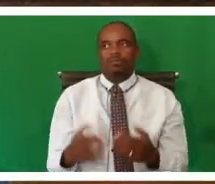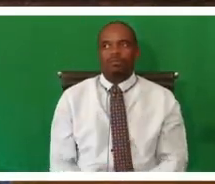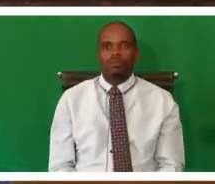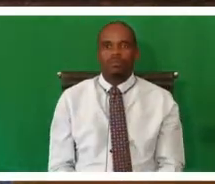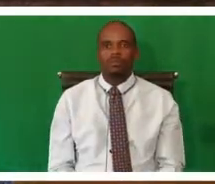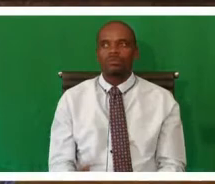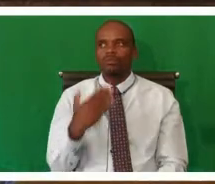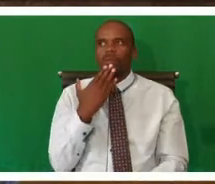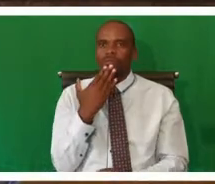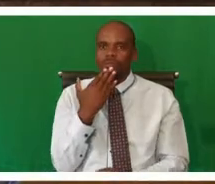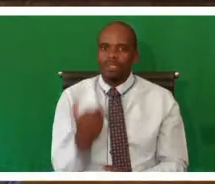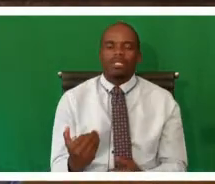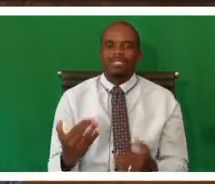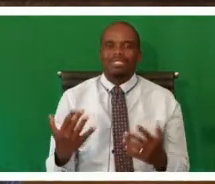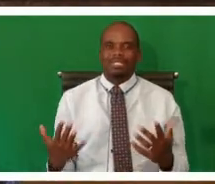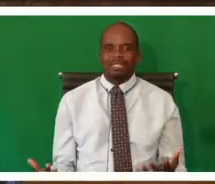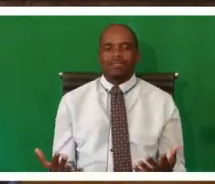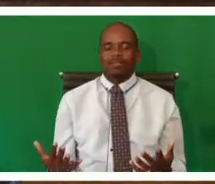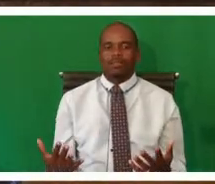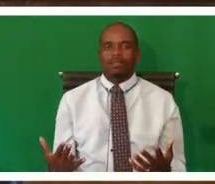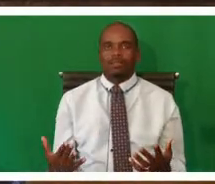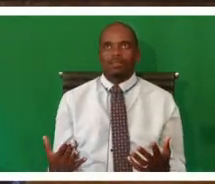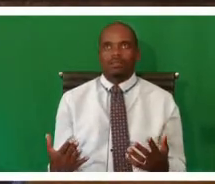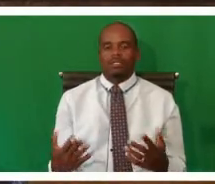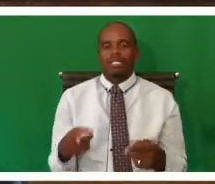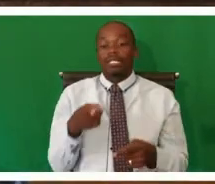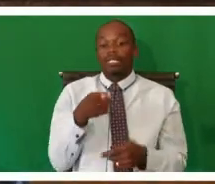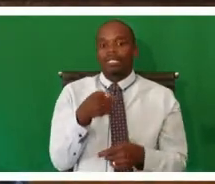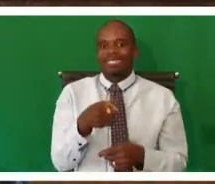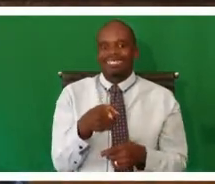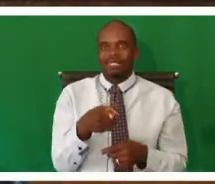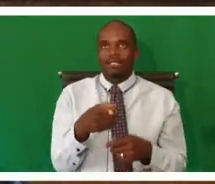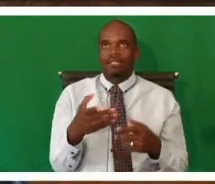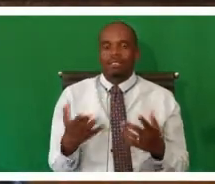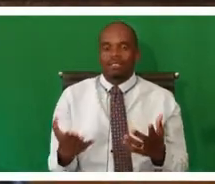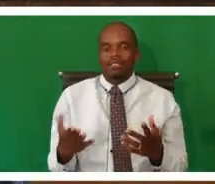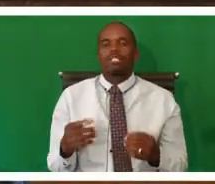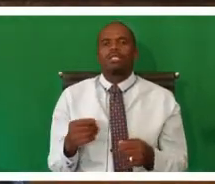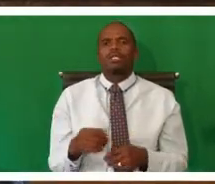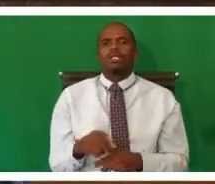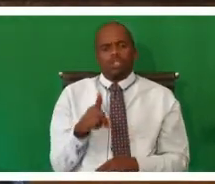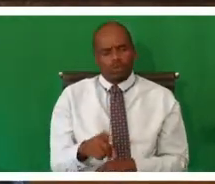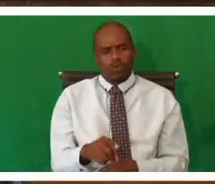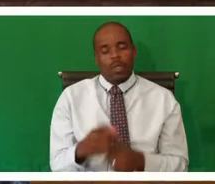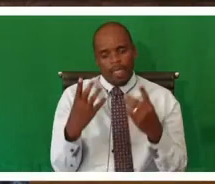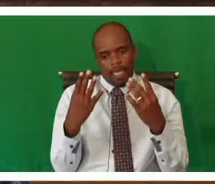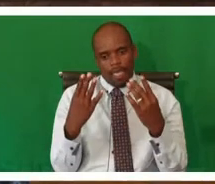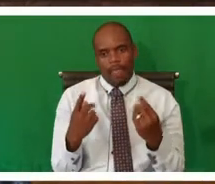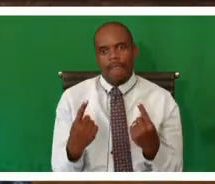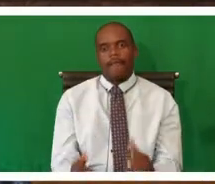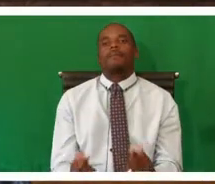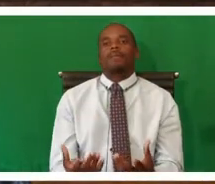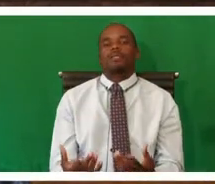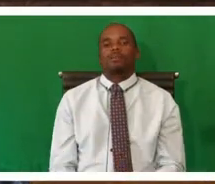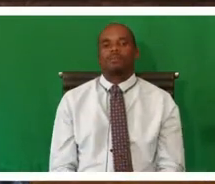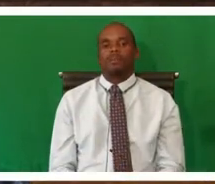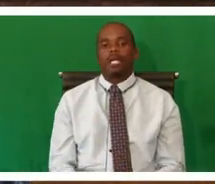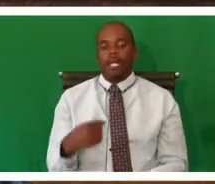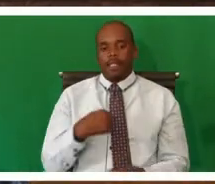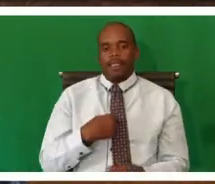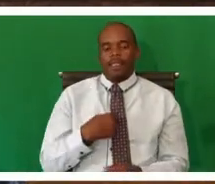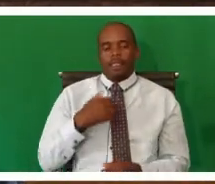MECs, SODs, these initiatives should happen. I want to see actions.